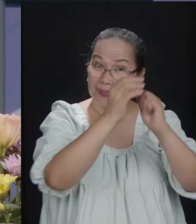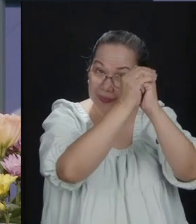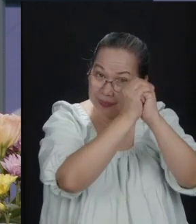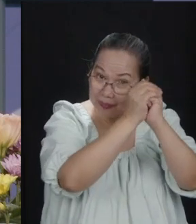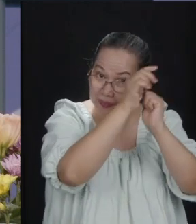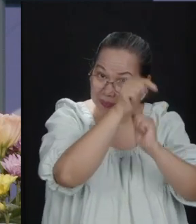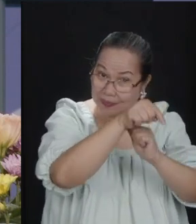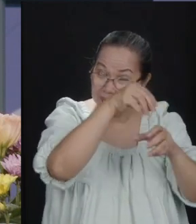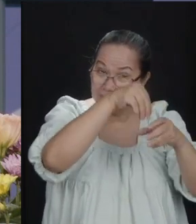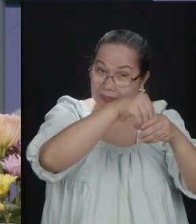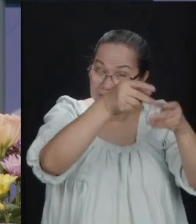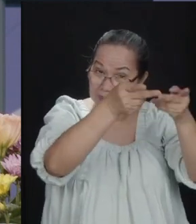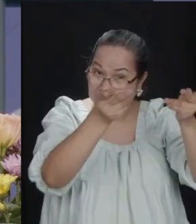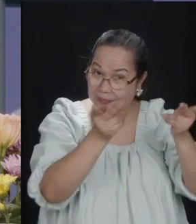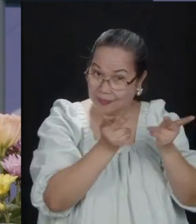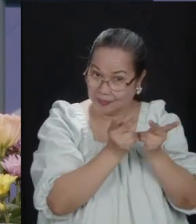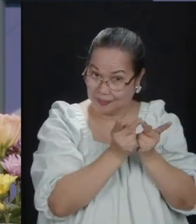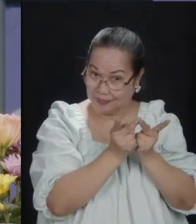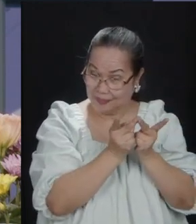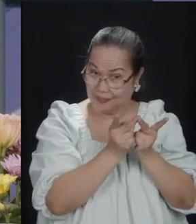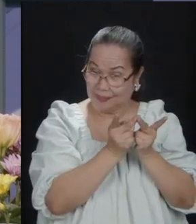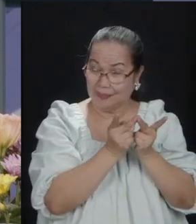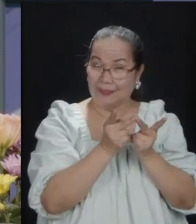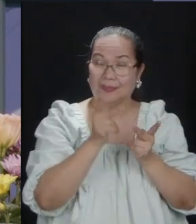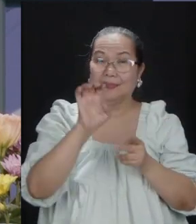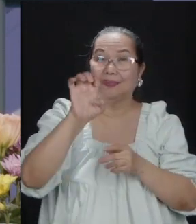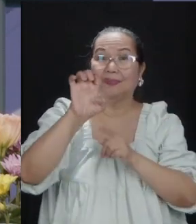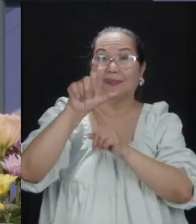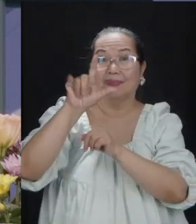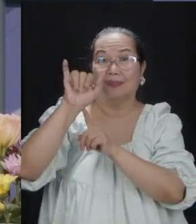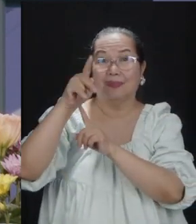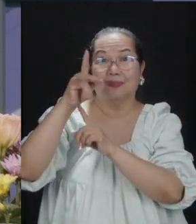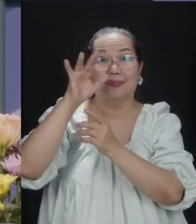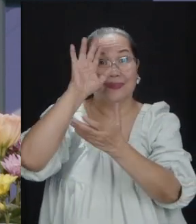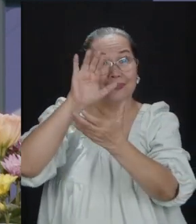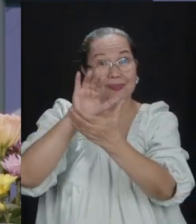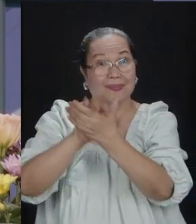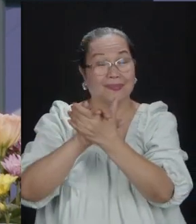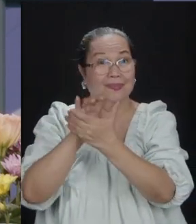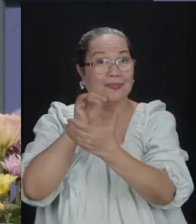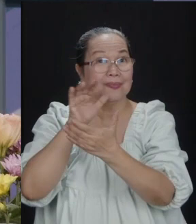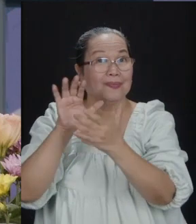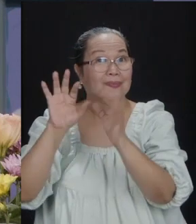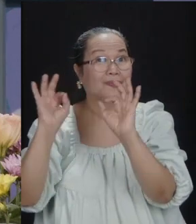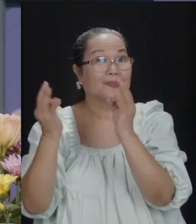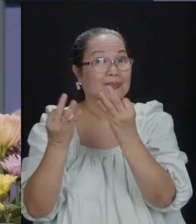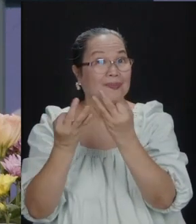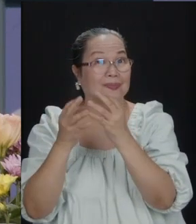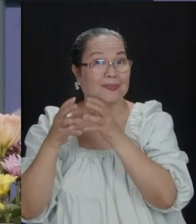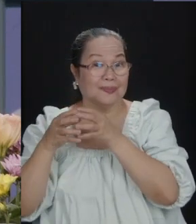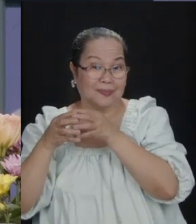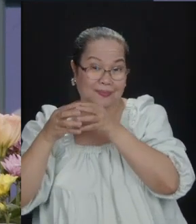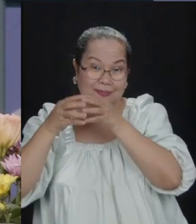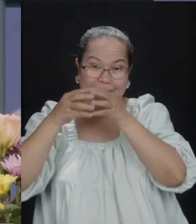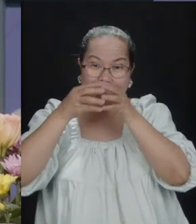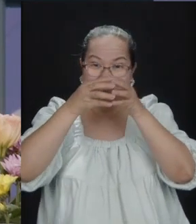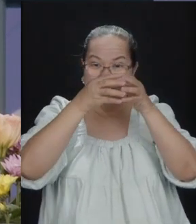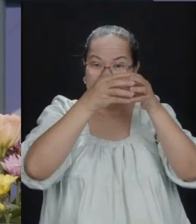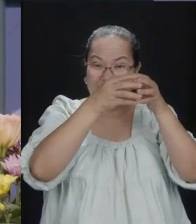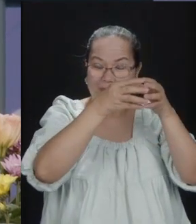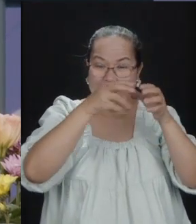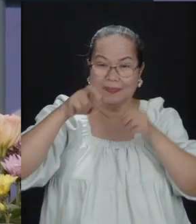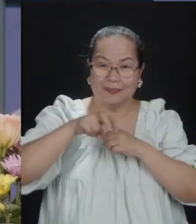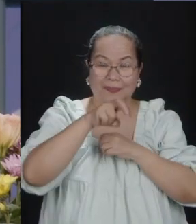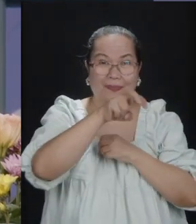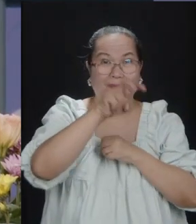to God's requirements. So Elkanah and family made their pilgrimage, and this could mean that they visited